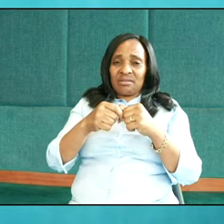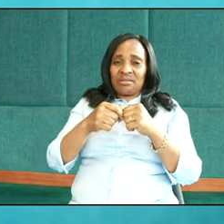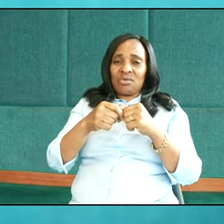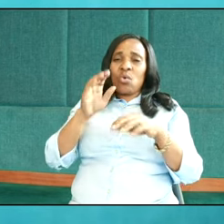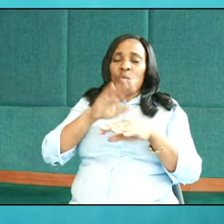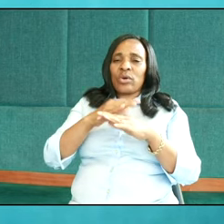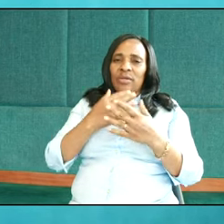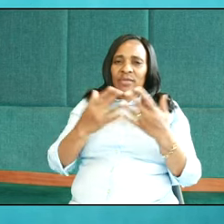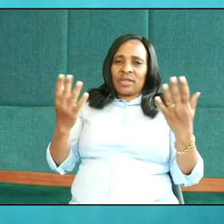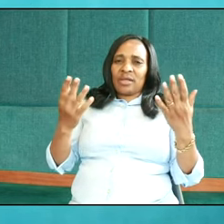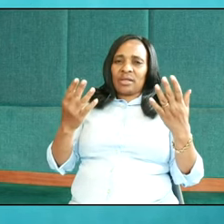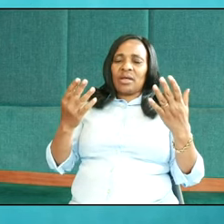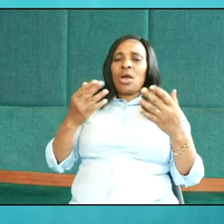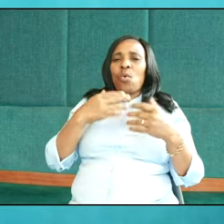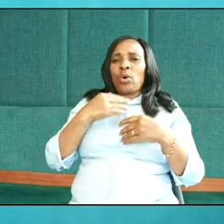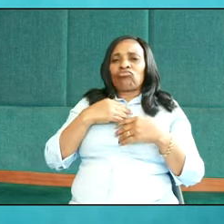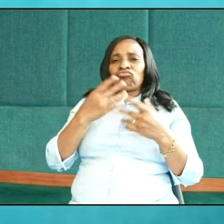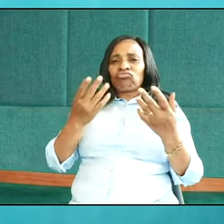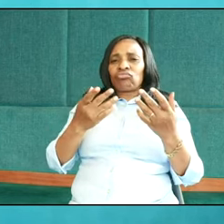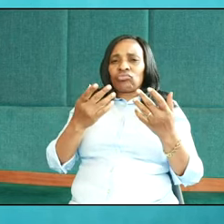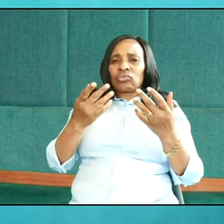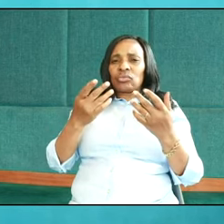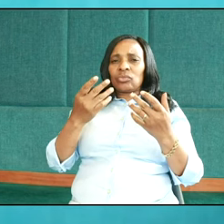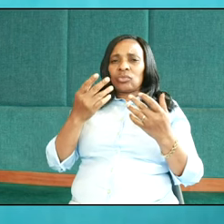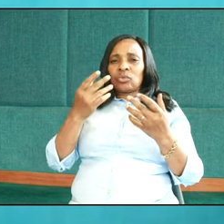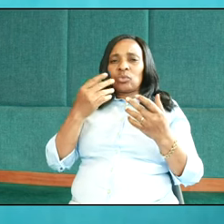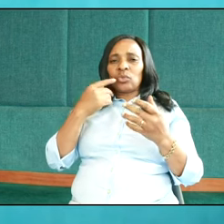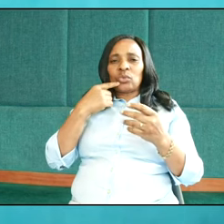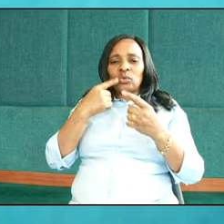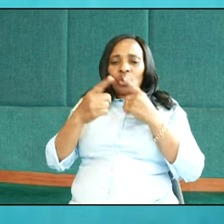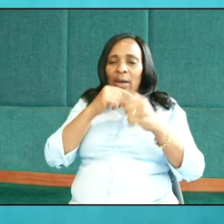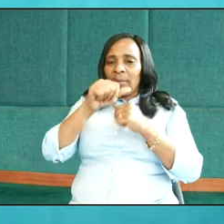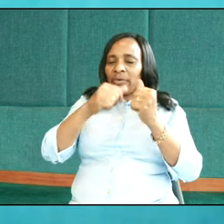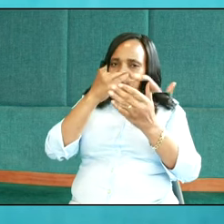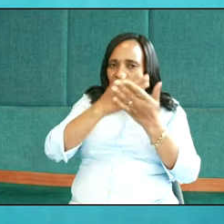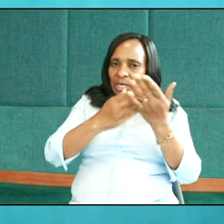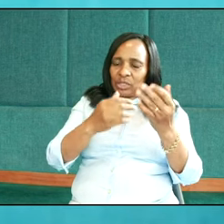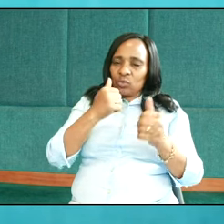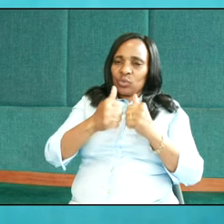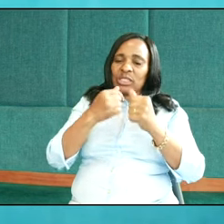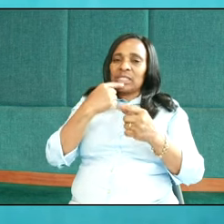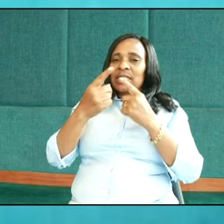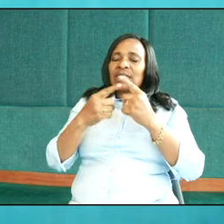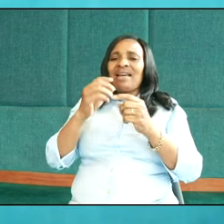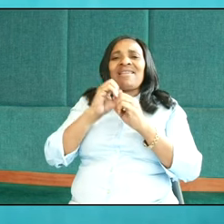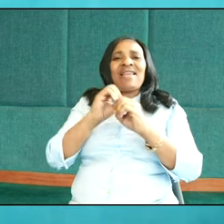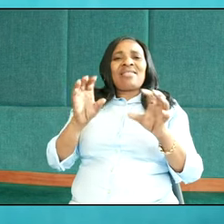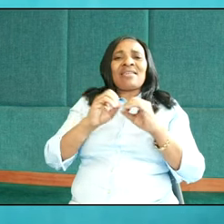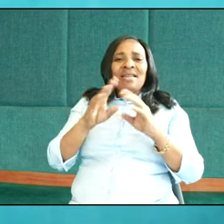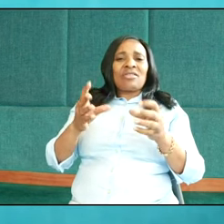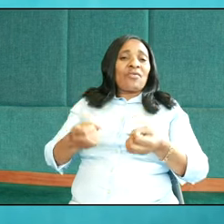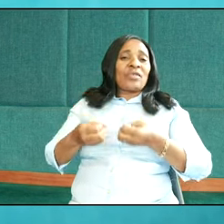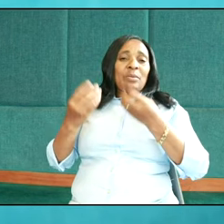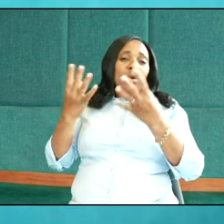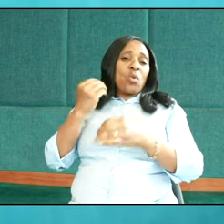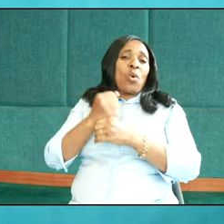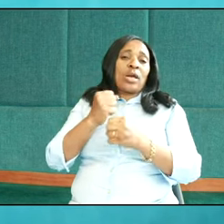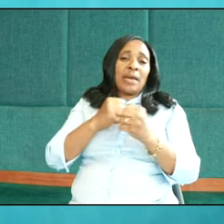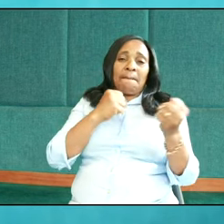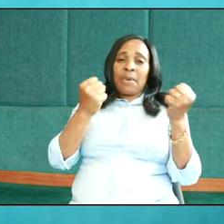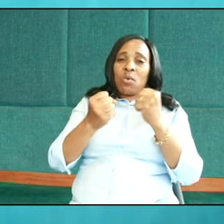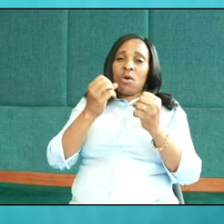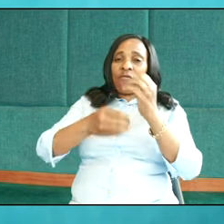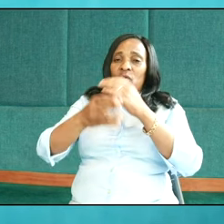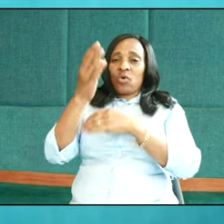it's a really good thing. And I want to maybe highlight this part where it says, "Nothing short of the miracle working power